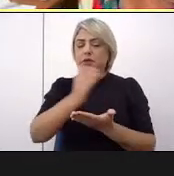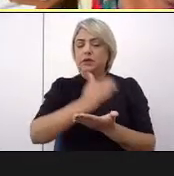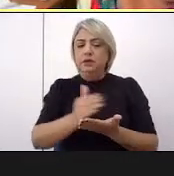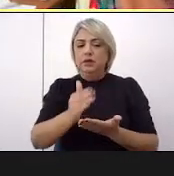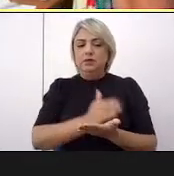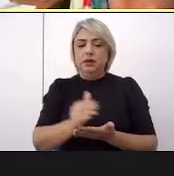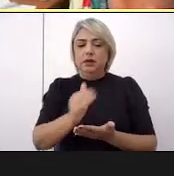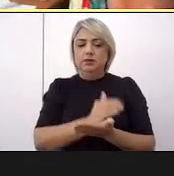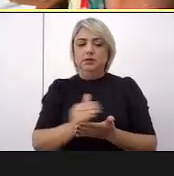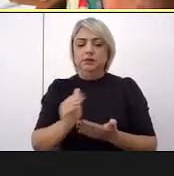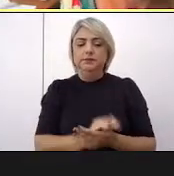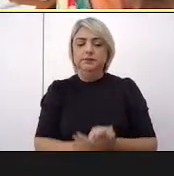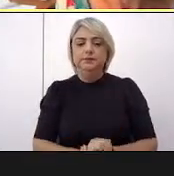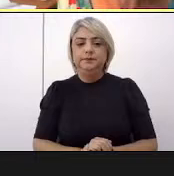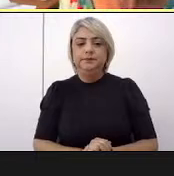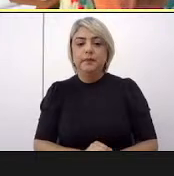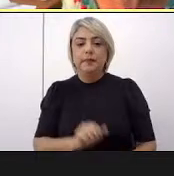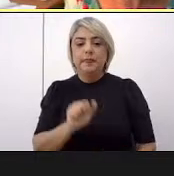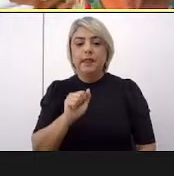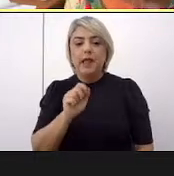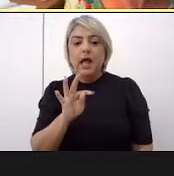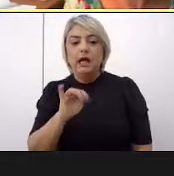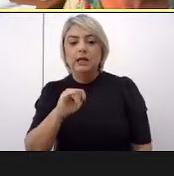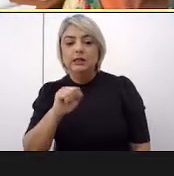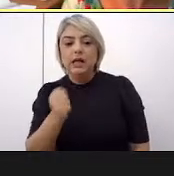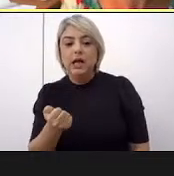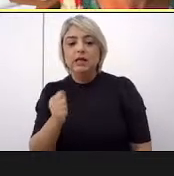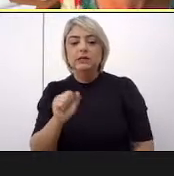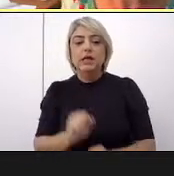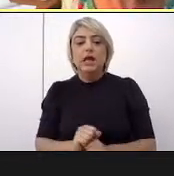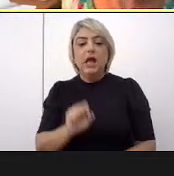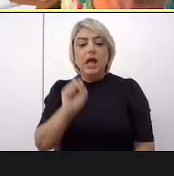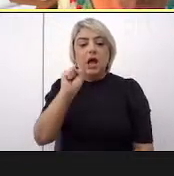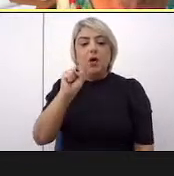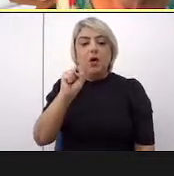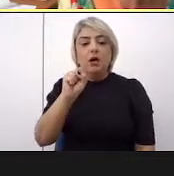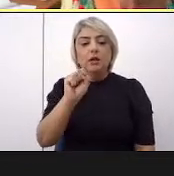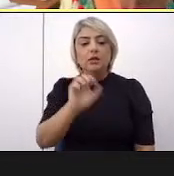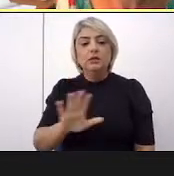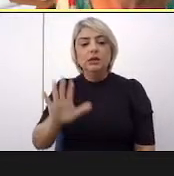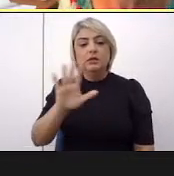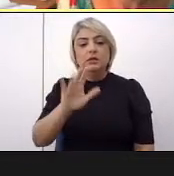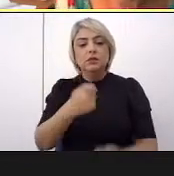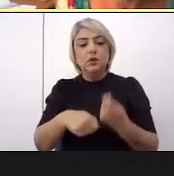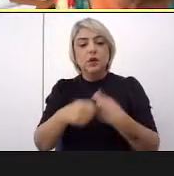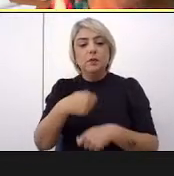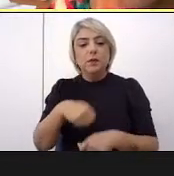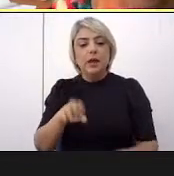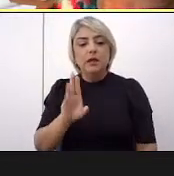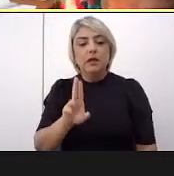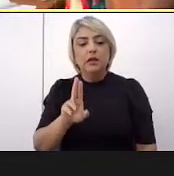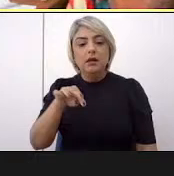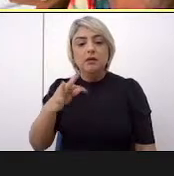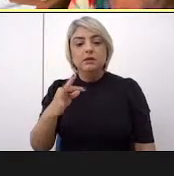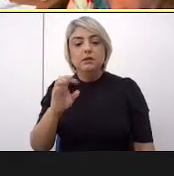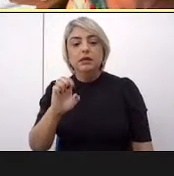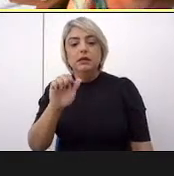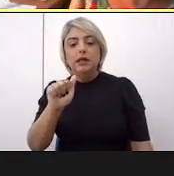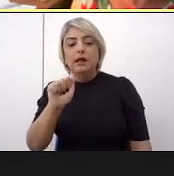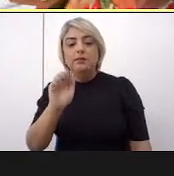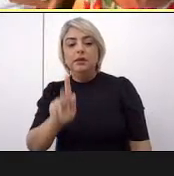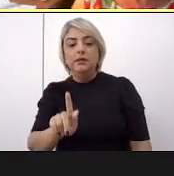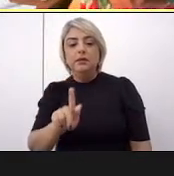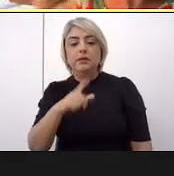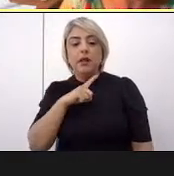have the International Trade Center, who are really providing intellectual resources, policy resources to make